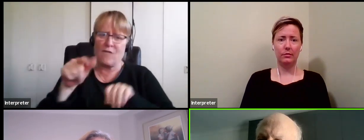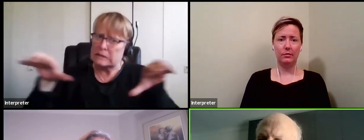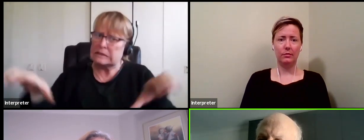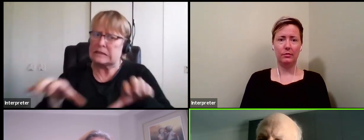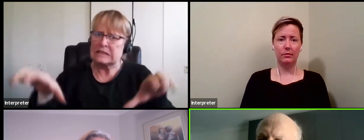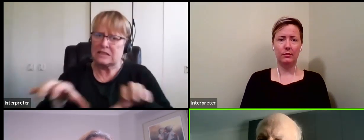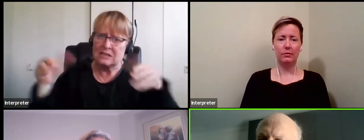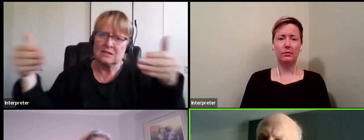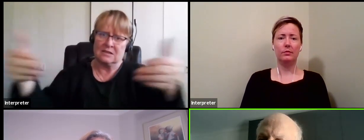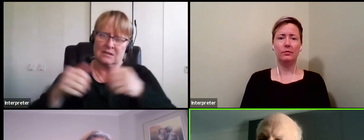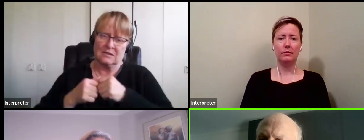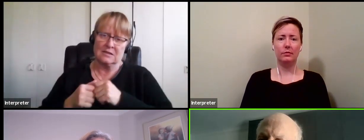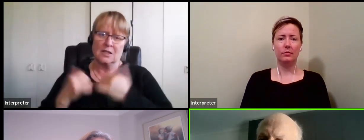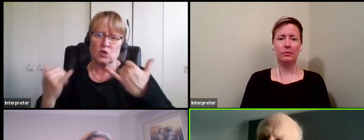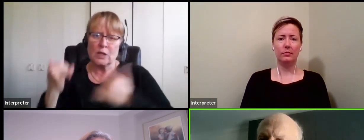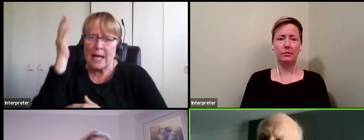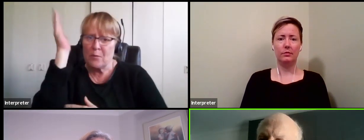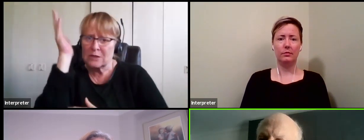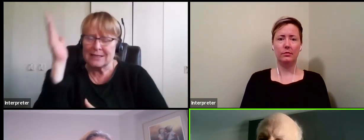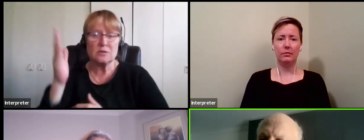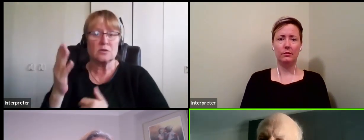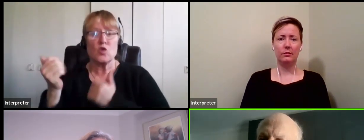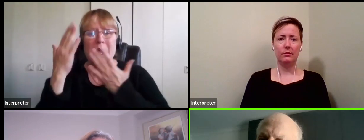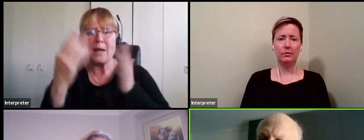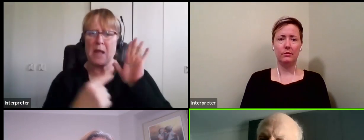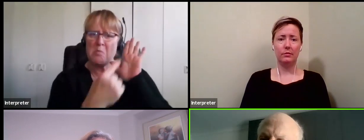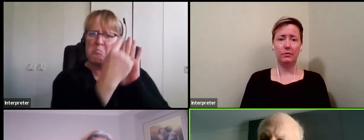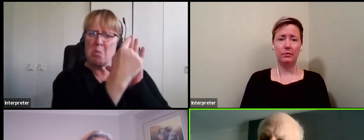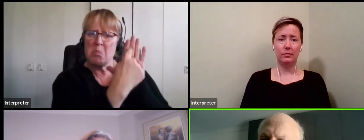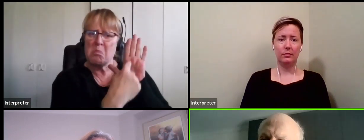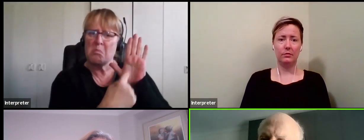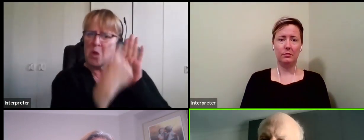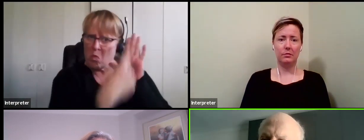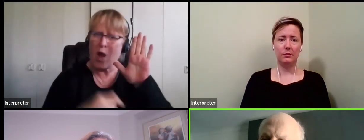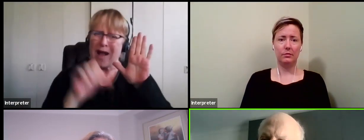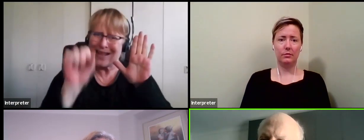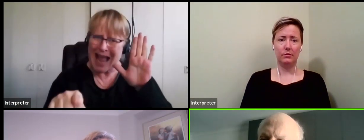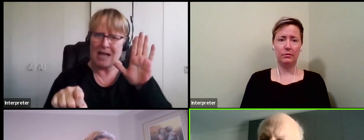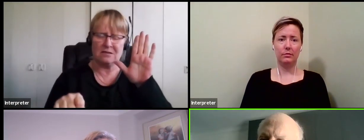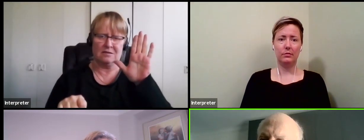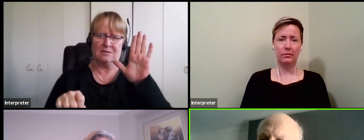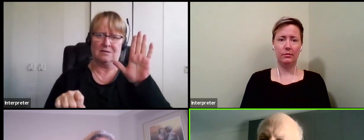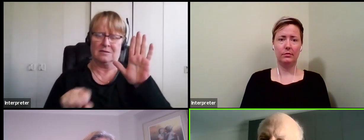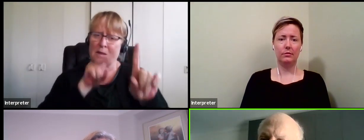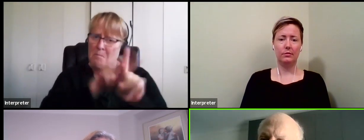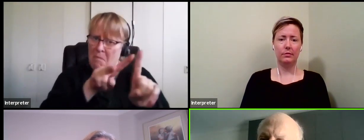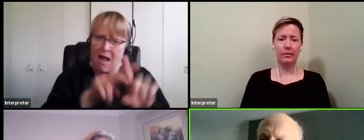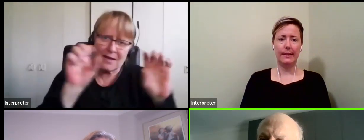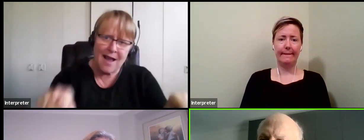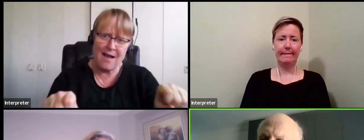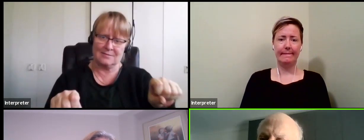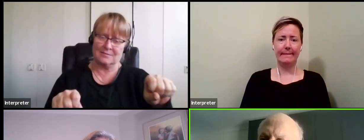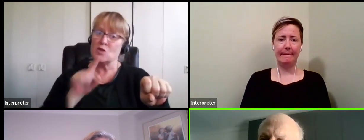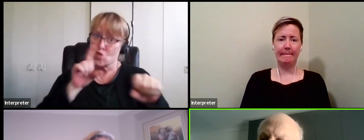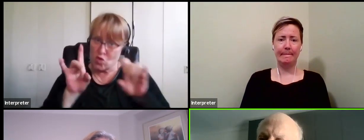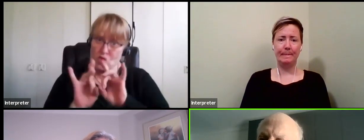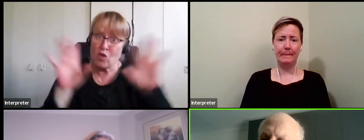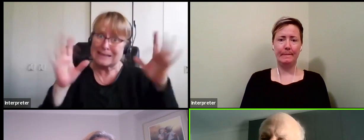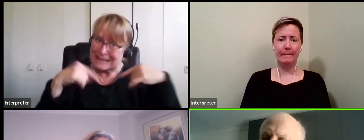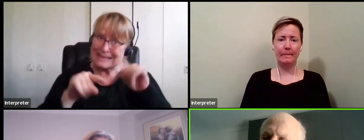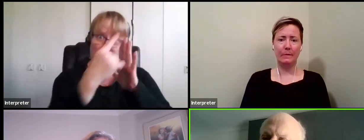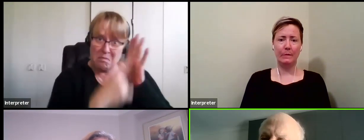are delighted our presenters made concrete recommendations that are practical, even in a crisis, and we urge government to accept the